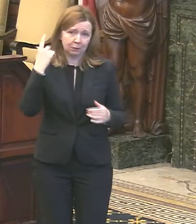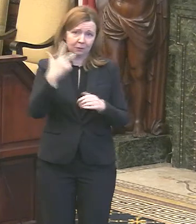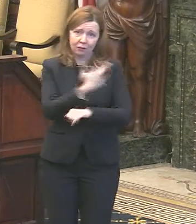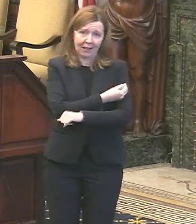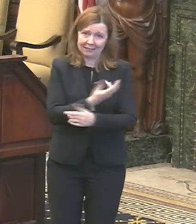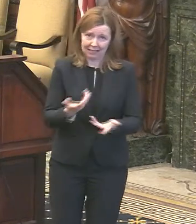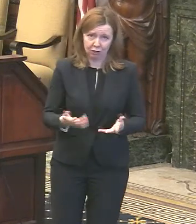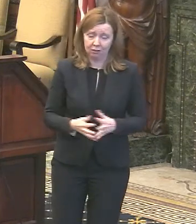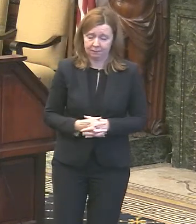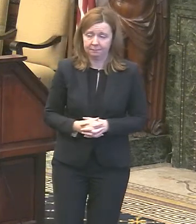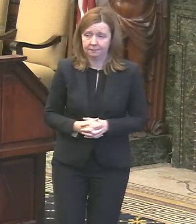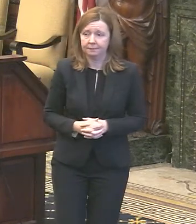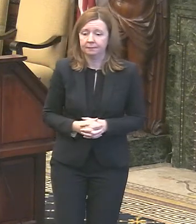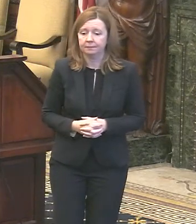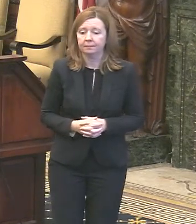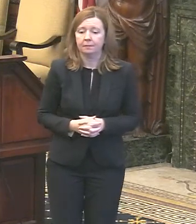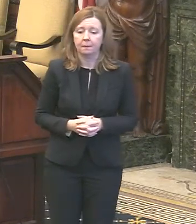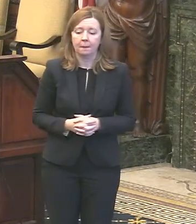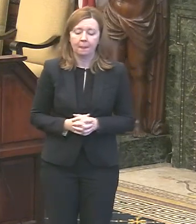vaccination.